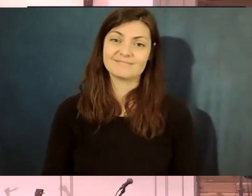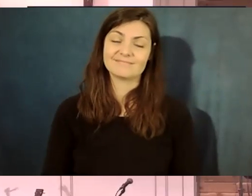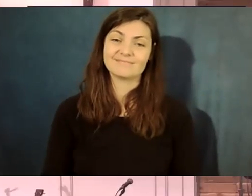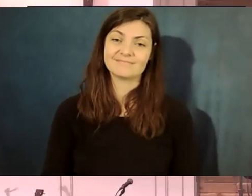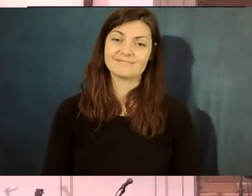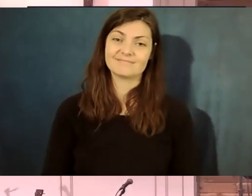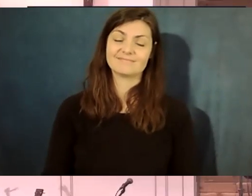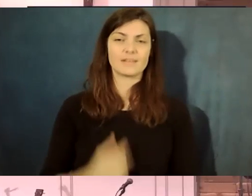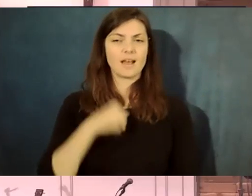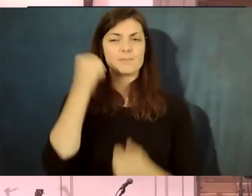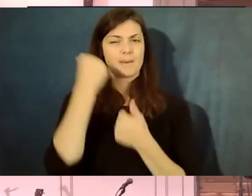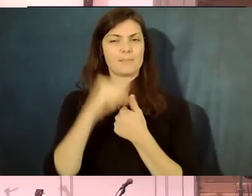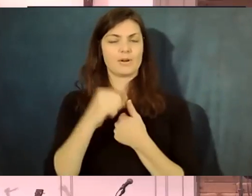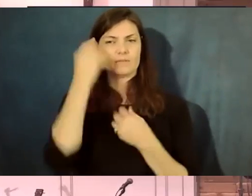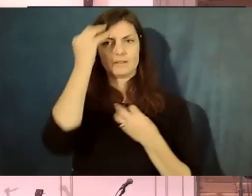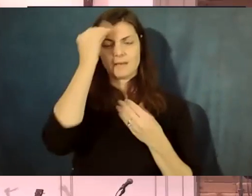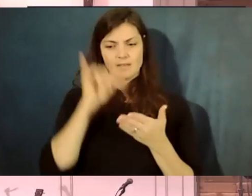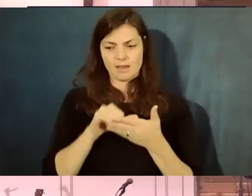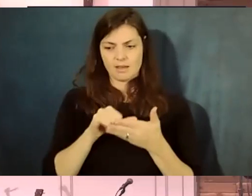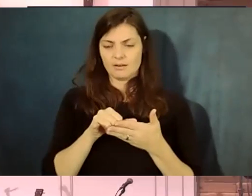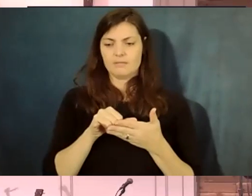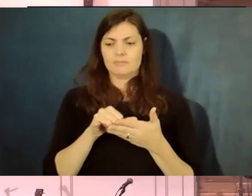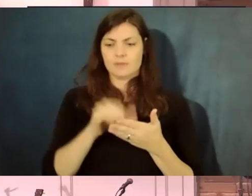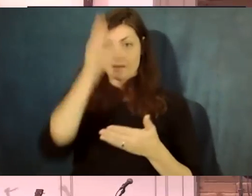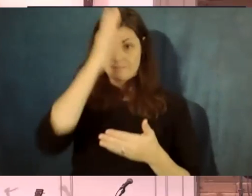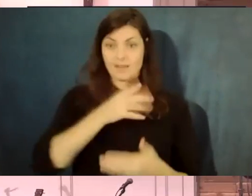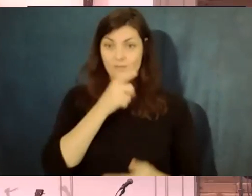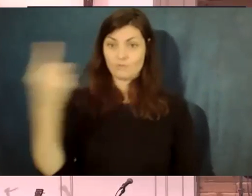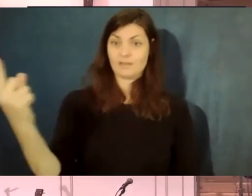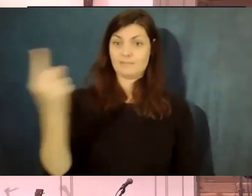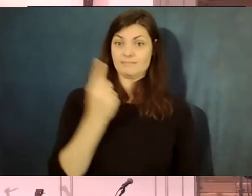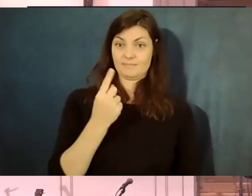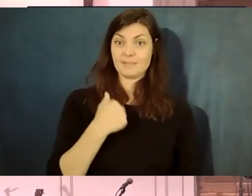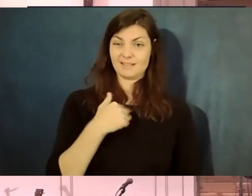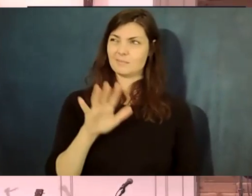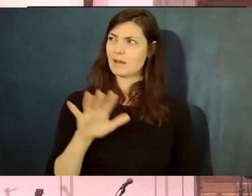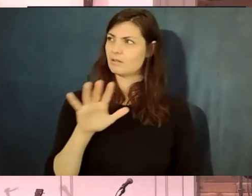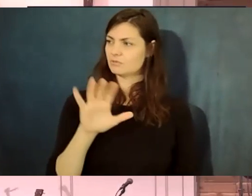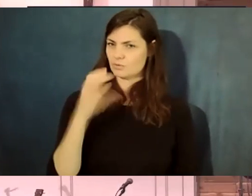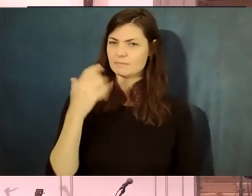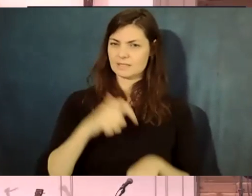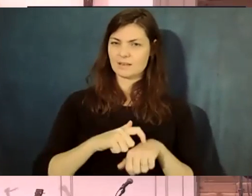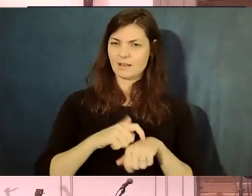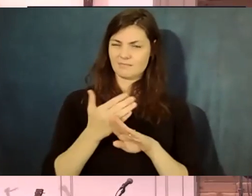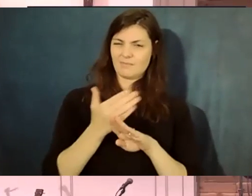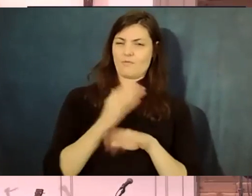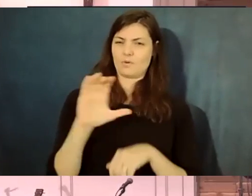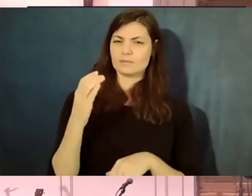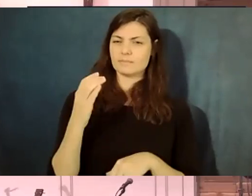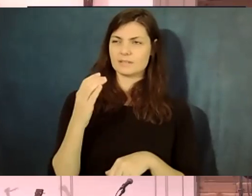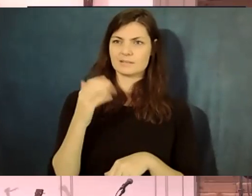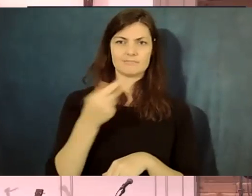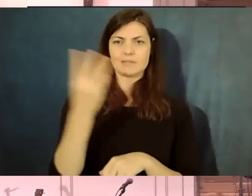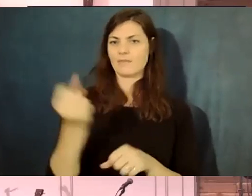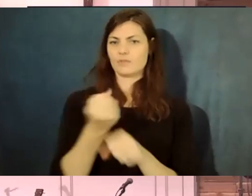I was reminded as I was thinking about that thought of the man who came up to me around this time of year. It was actually right before Christmas some years